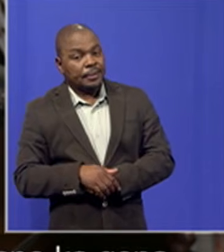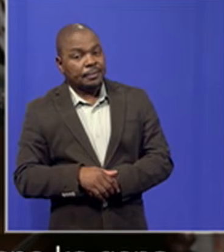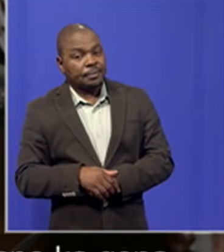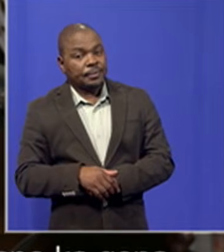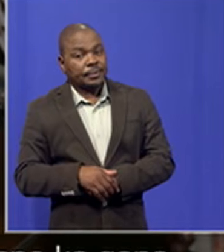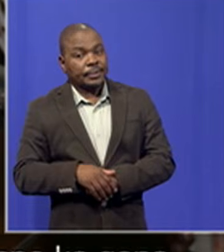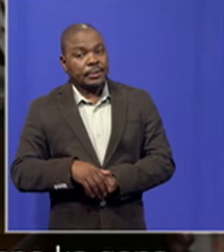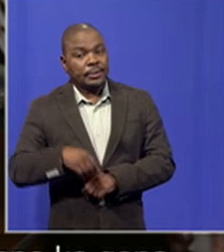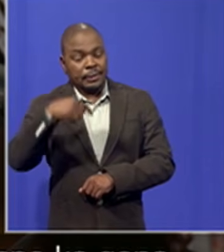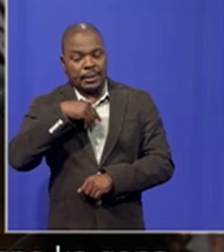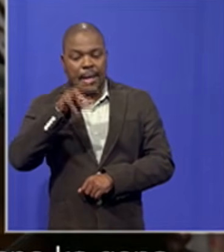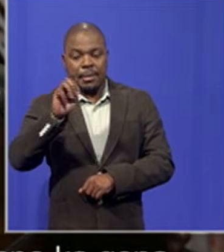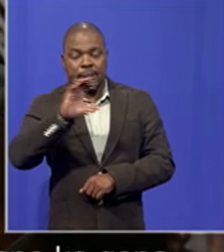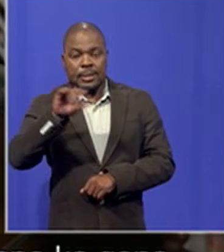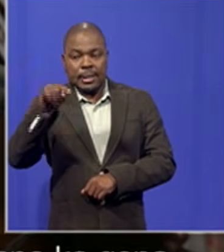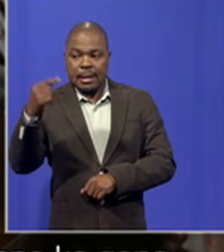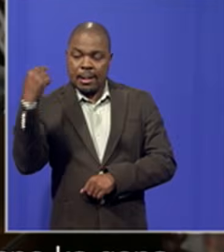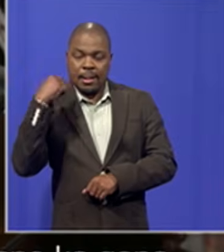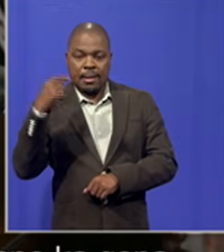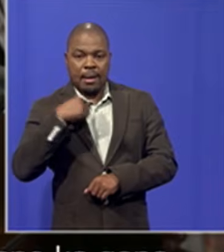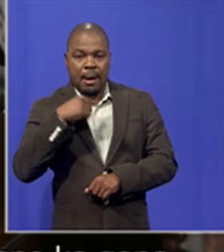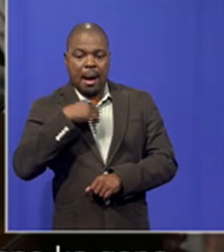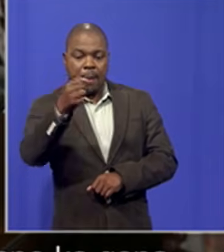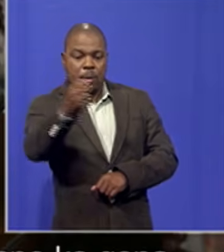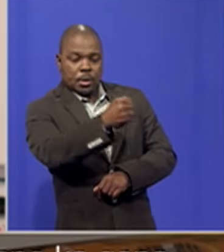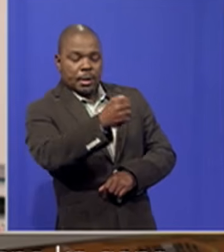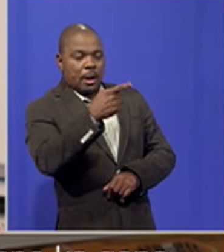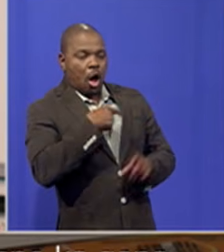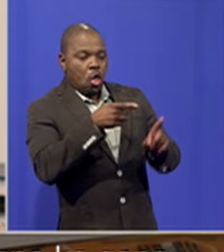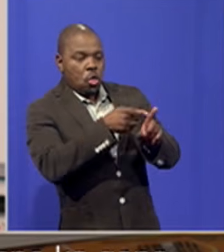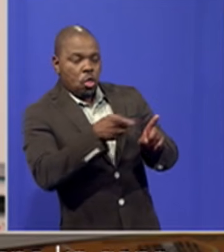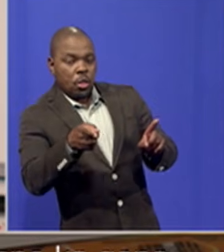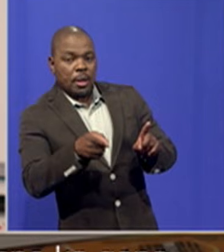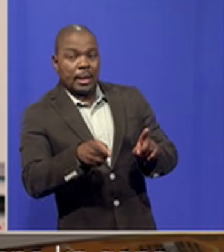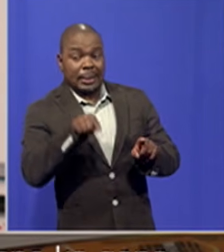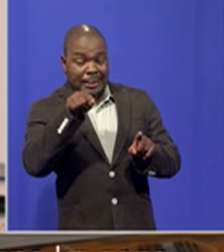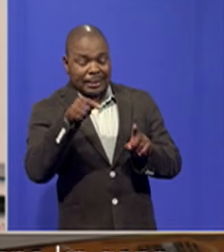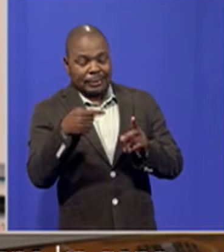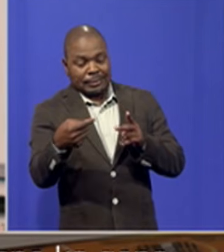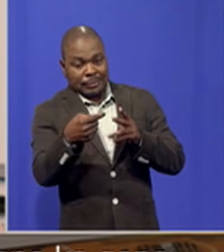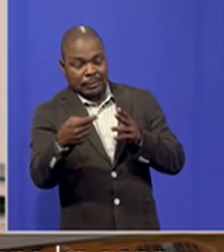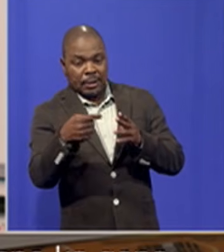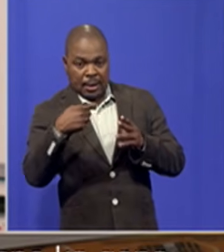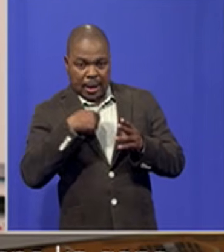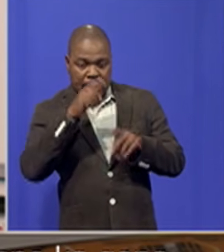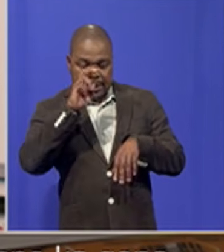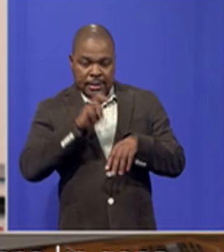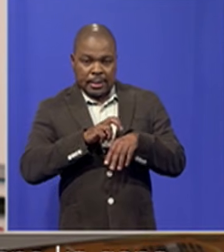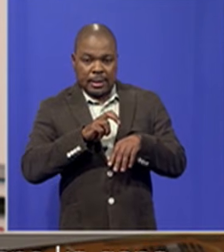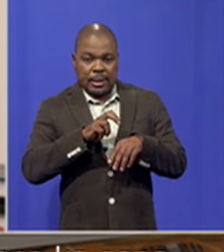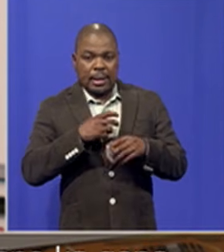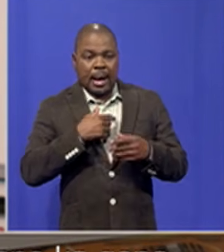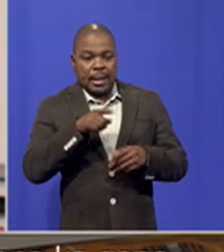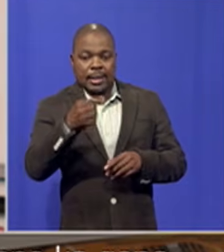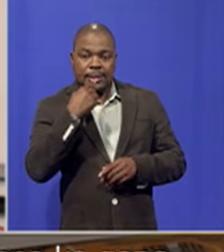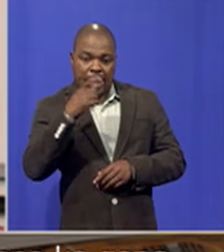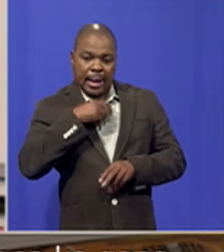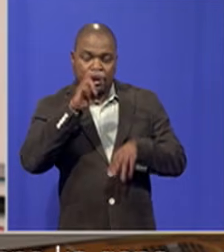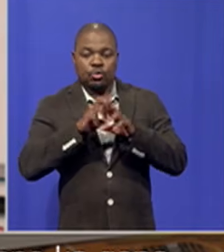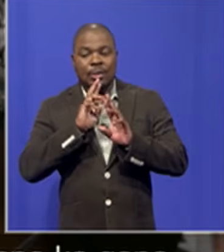I've misled the MEC. I've derailed the appointment. And those are the things that I expected to have been said I